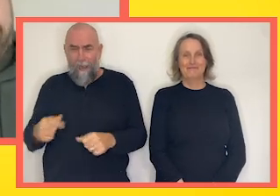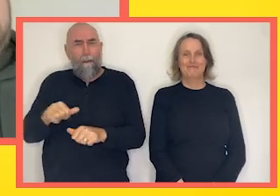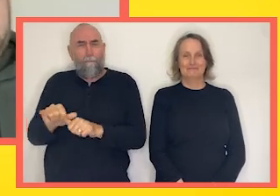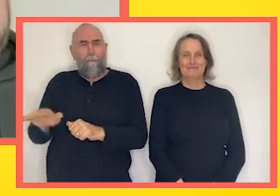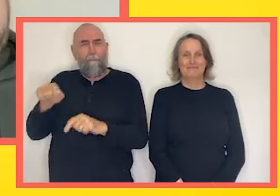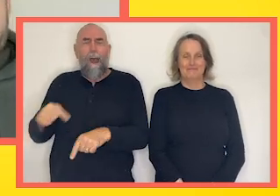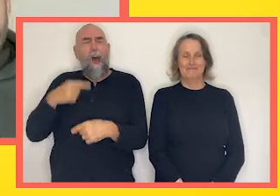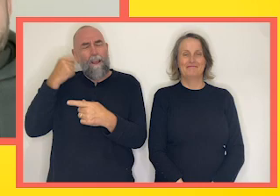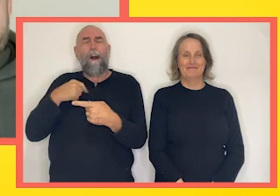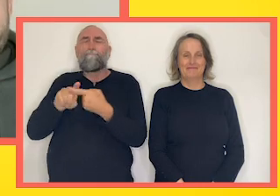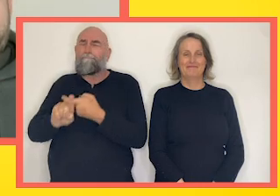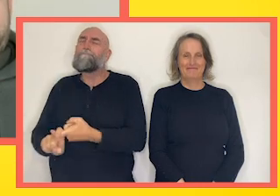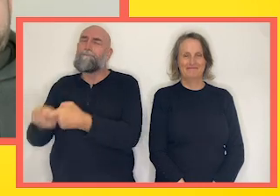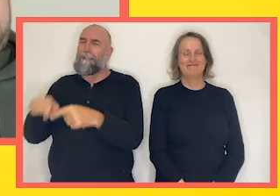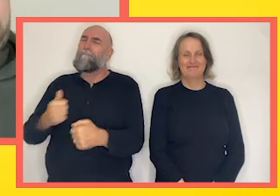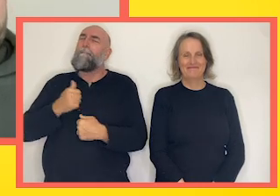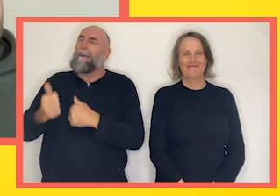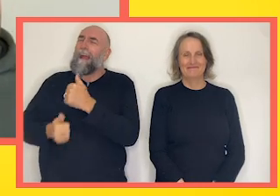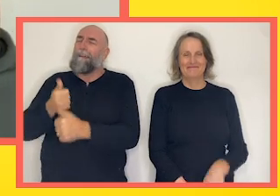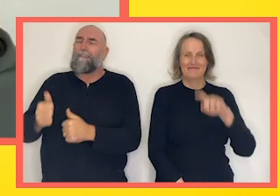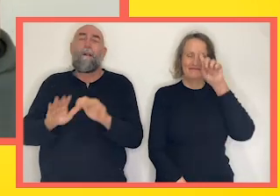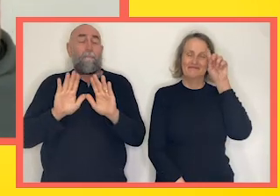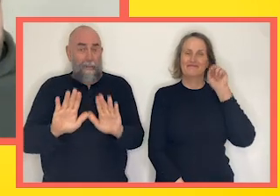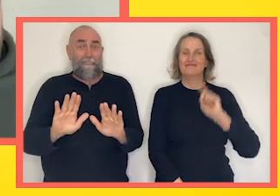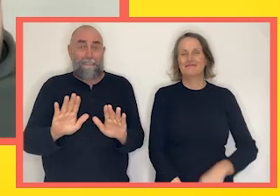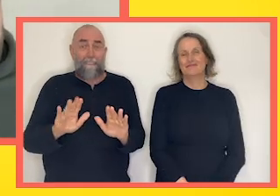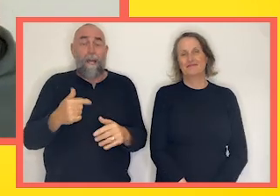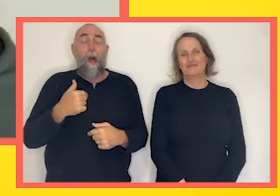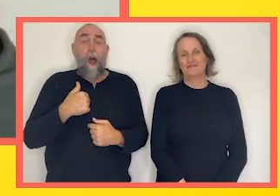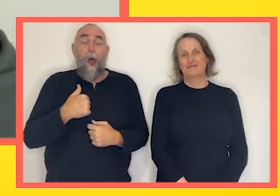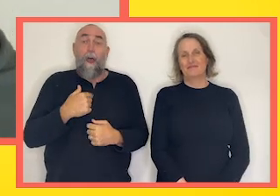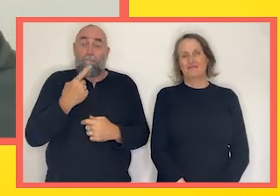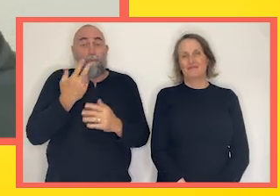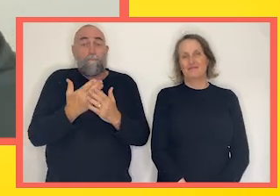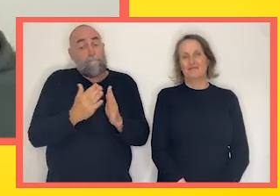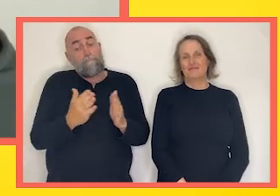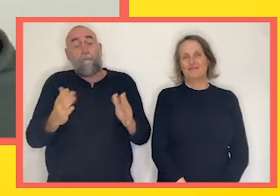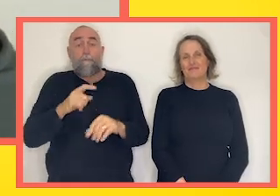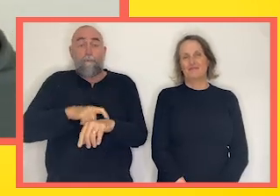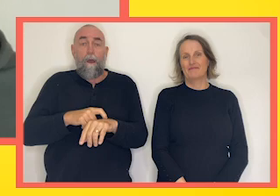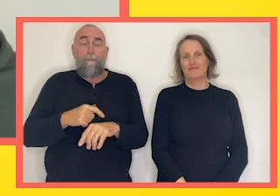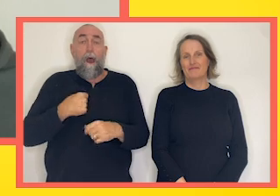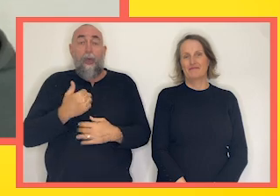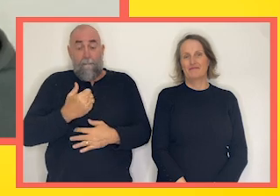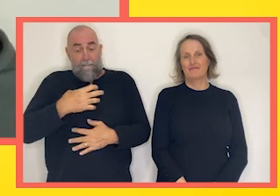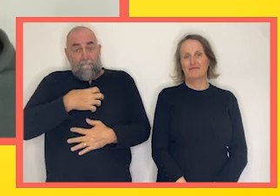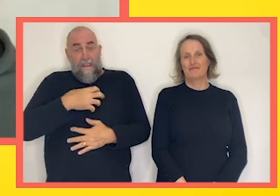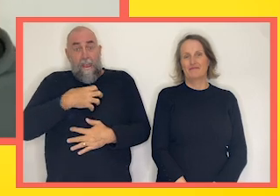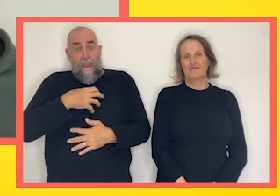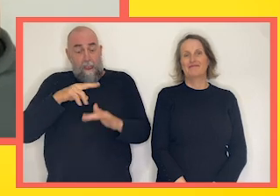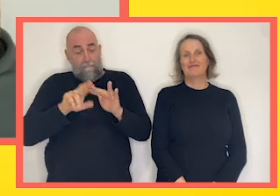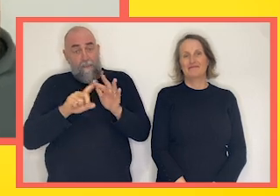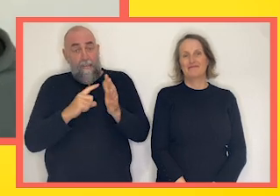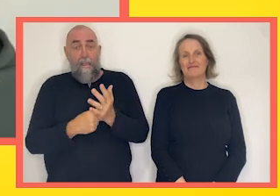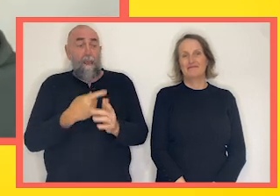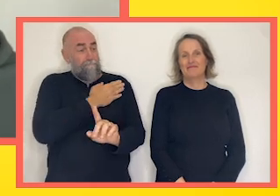of stay in that lane for a little bit. But I did for a period of time until I got the fear in me. It was so